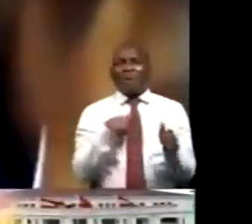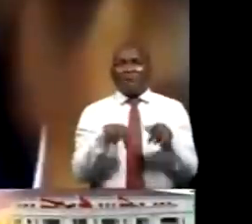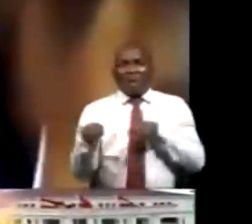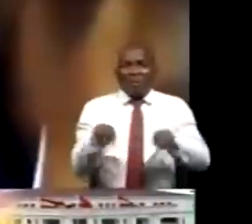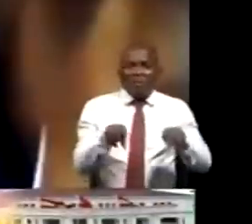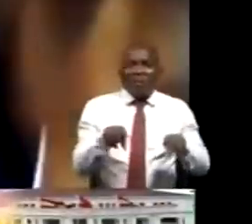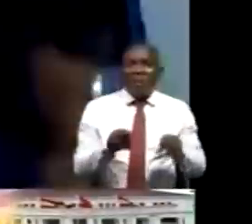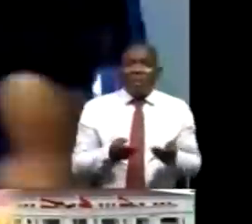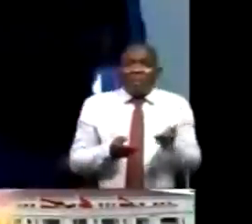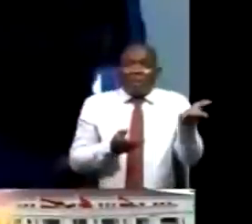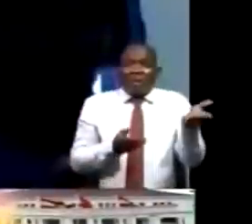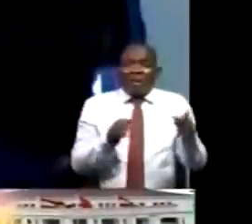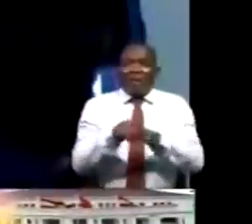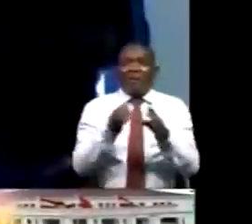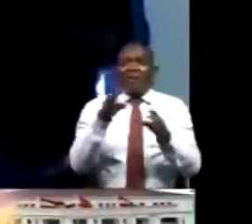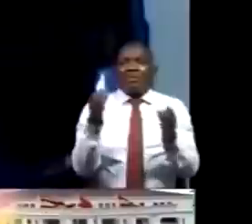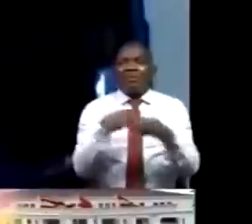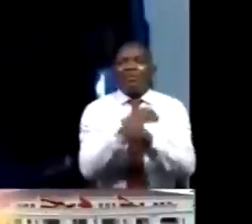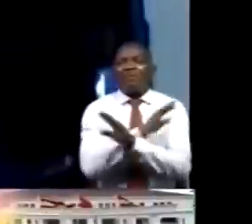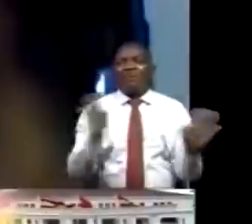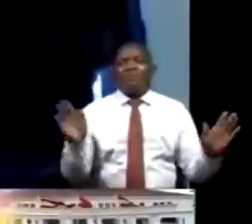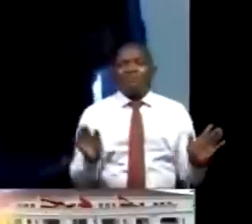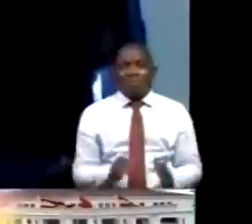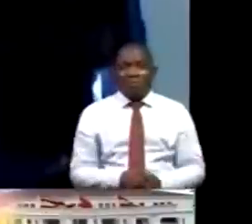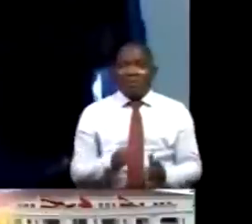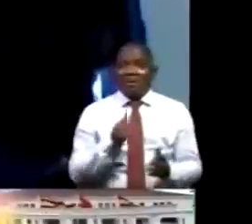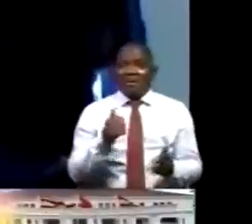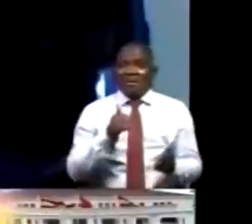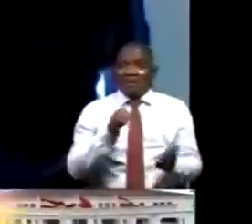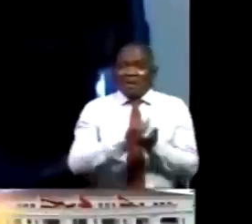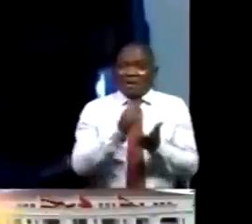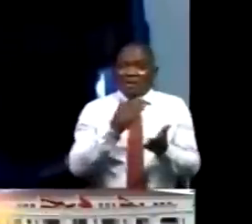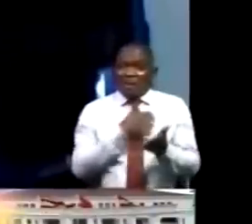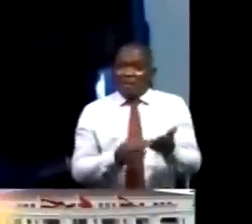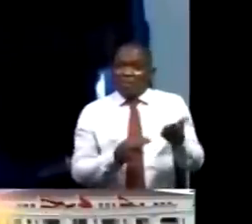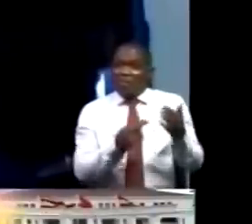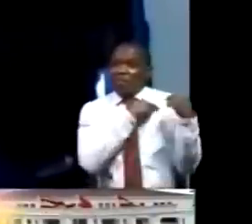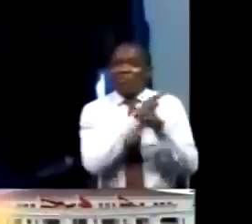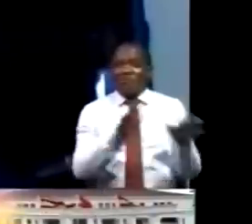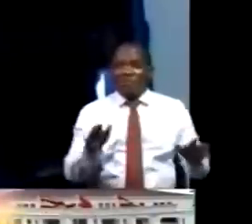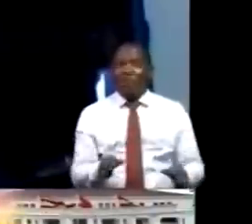and presence in the EC strong room. That is what I was supposed to address. Oh,